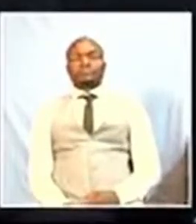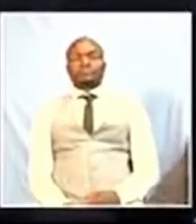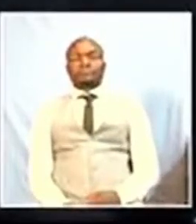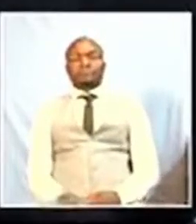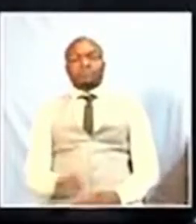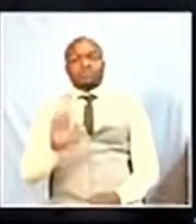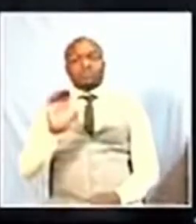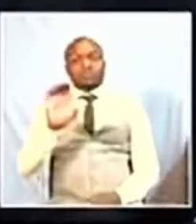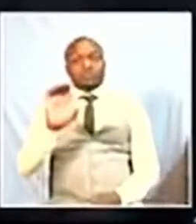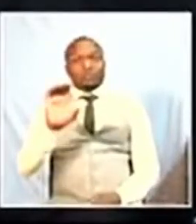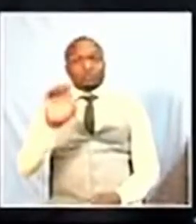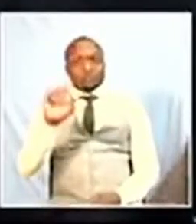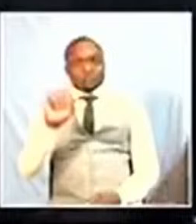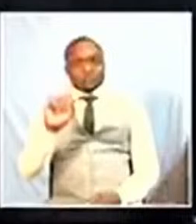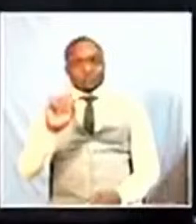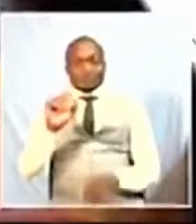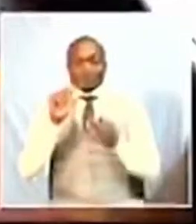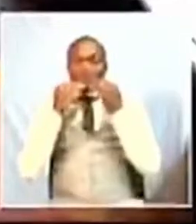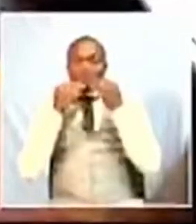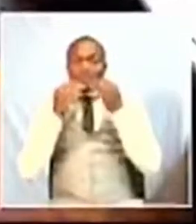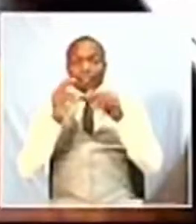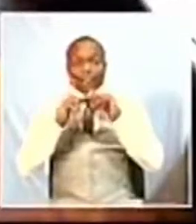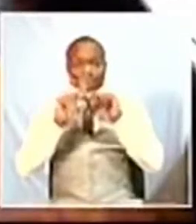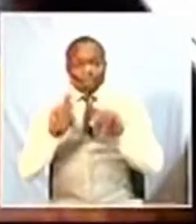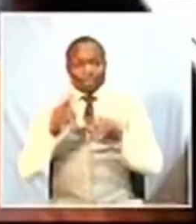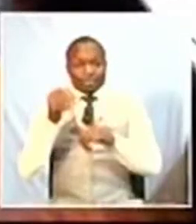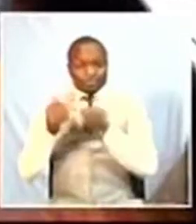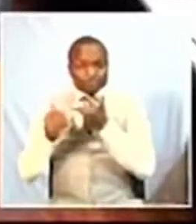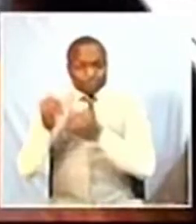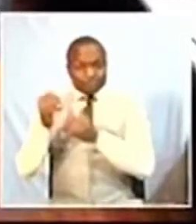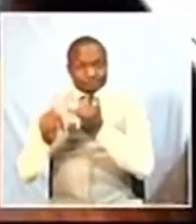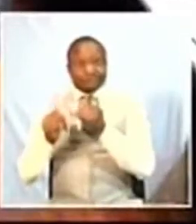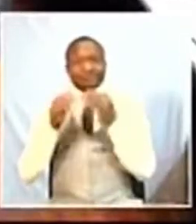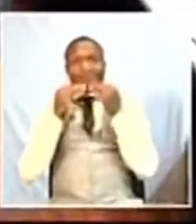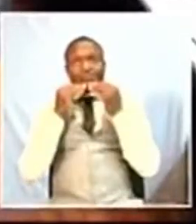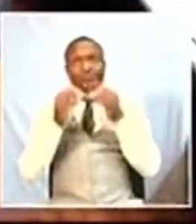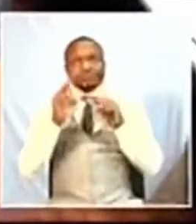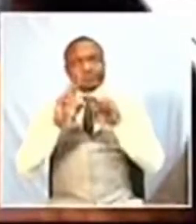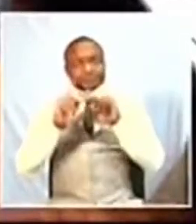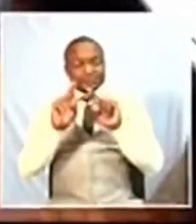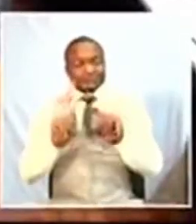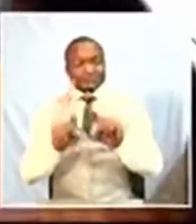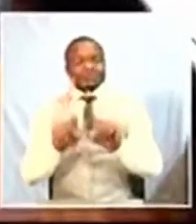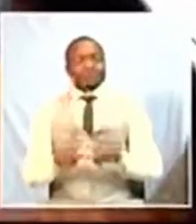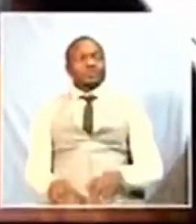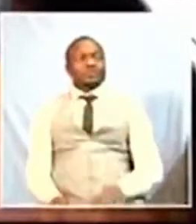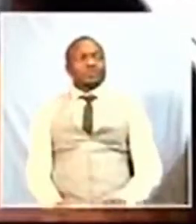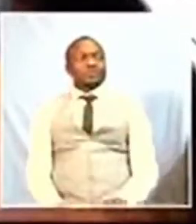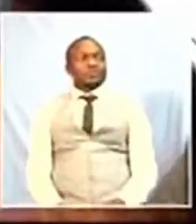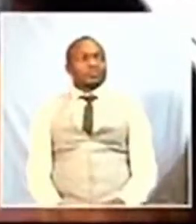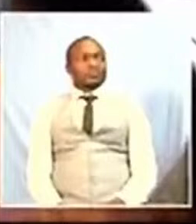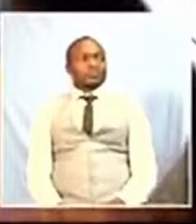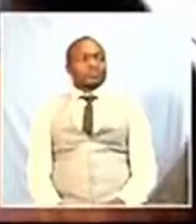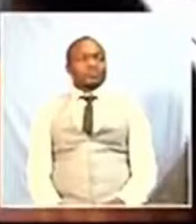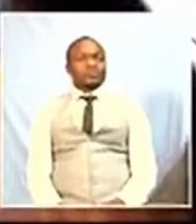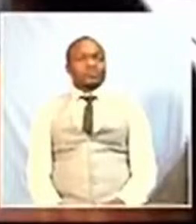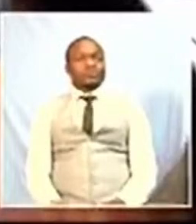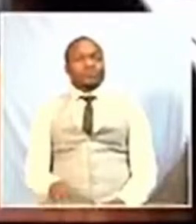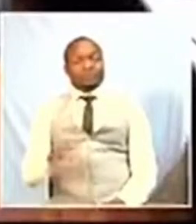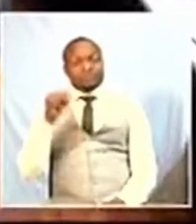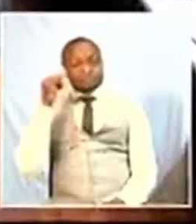Yes. Thank you, Chair. As we wind up. Thank you, Chair. Chair, it's a view